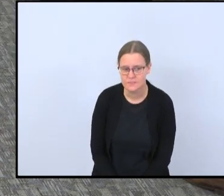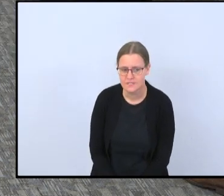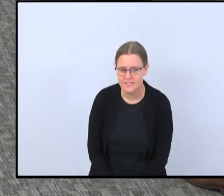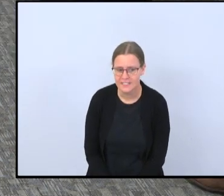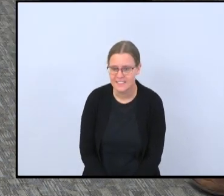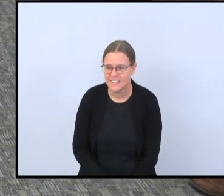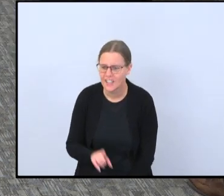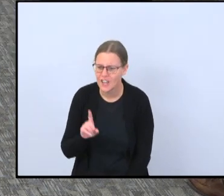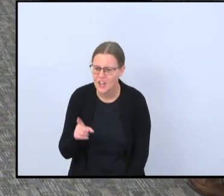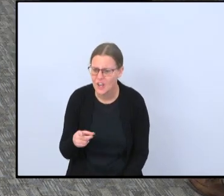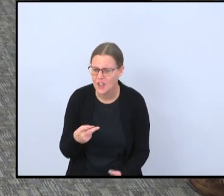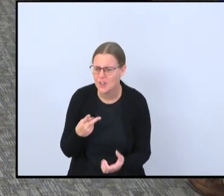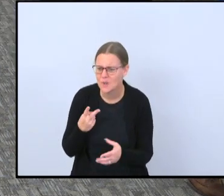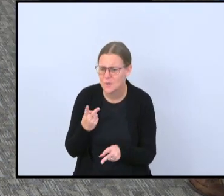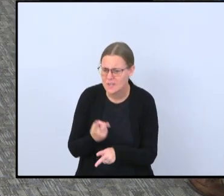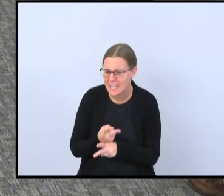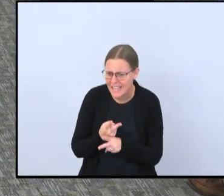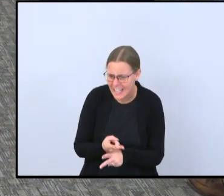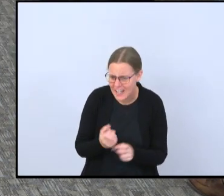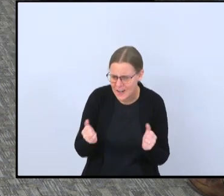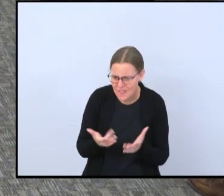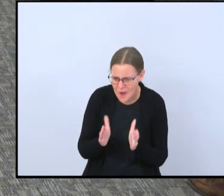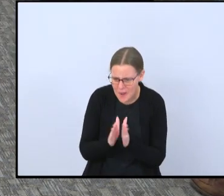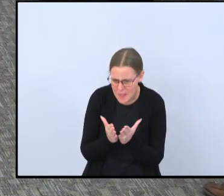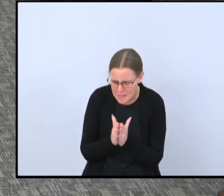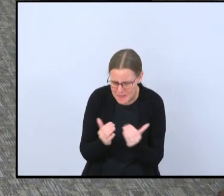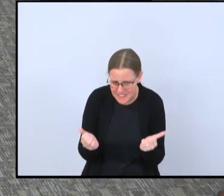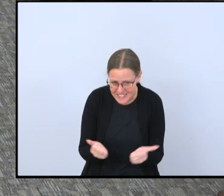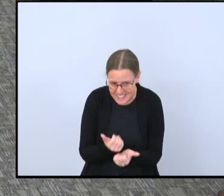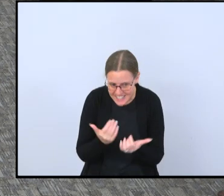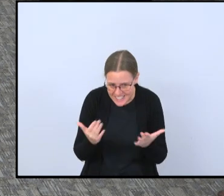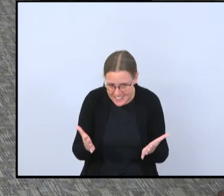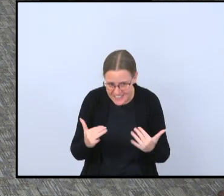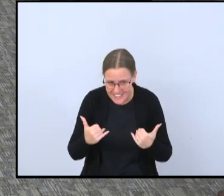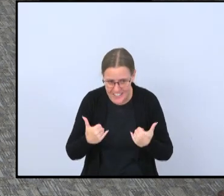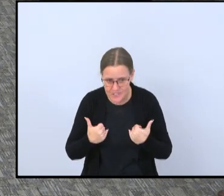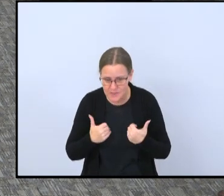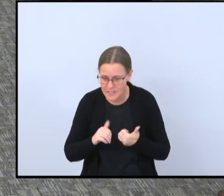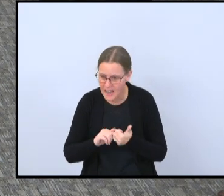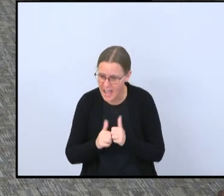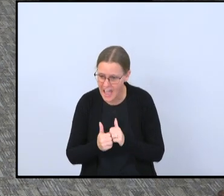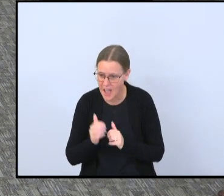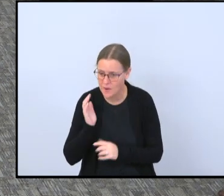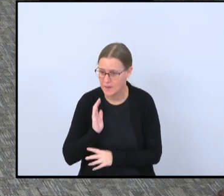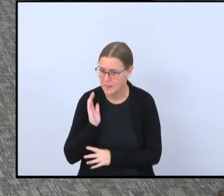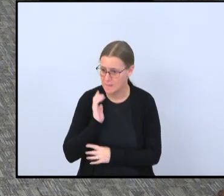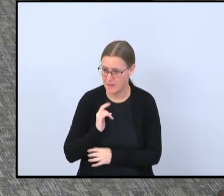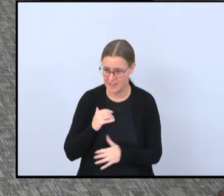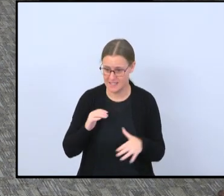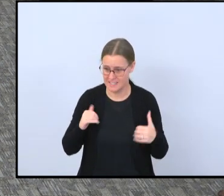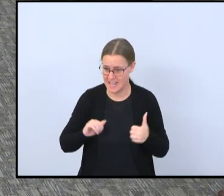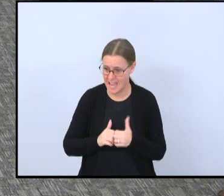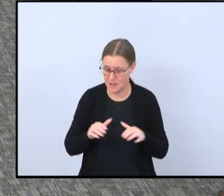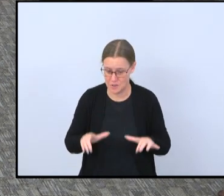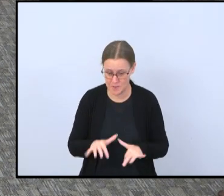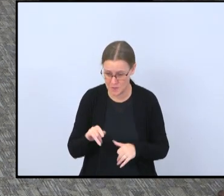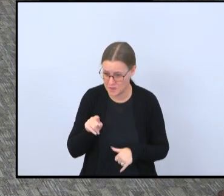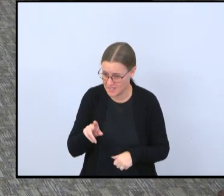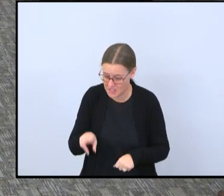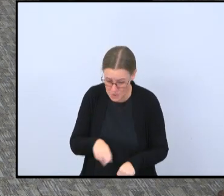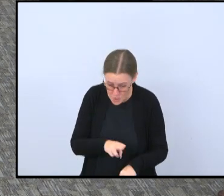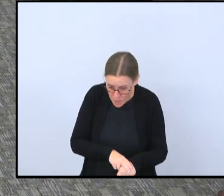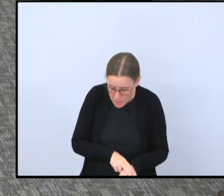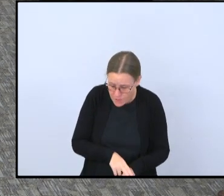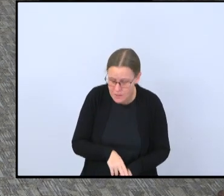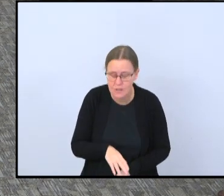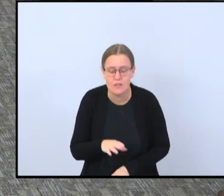You're the keeper of the books, and I want to know, how did we do this in the past? How did we fund these types of projects in the past? Is this pretty normal as far as operating? Basically,